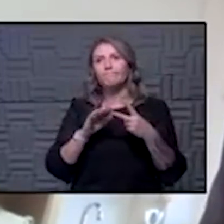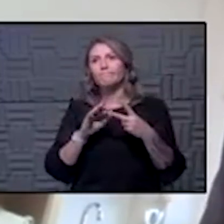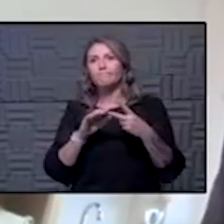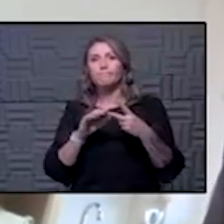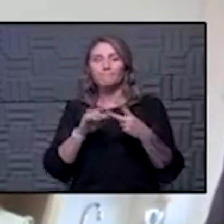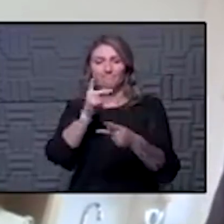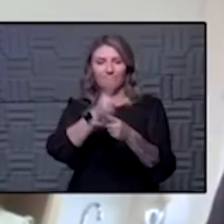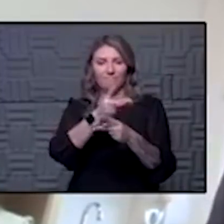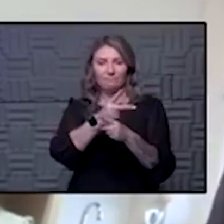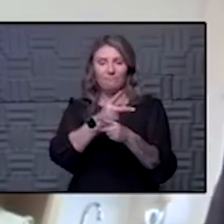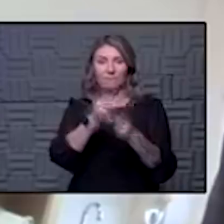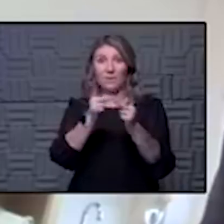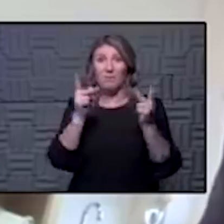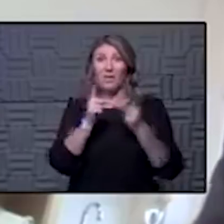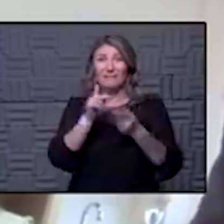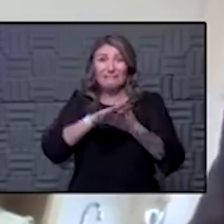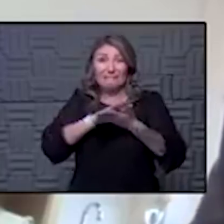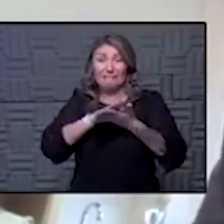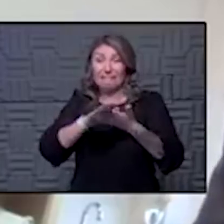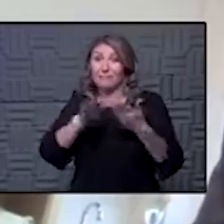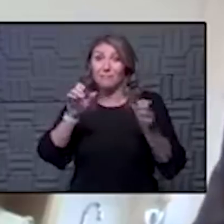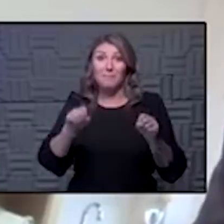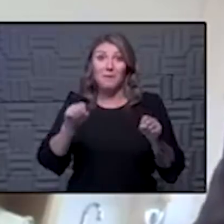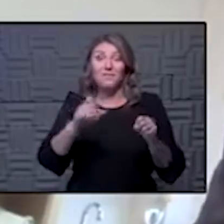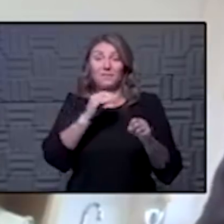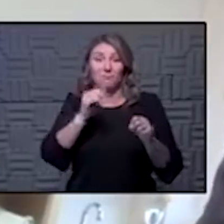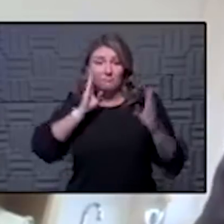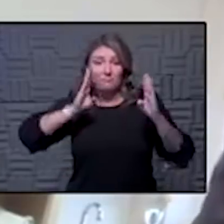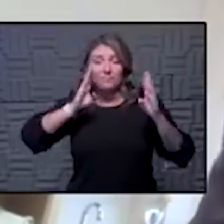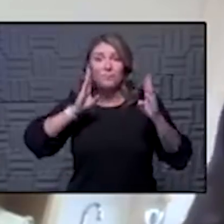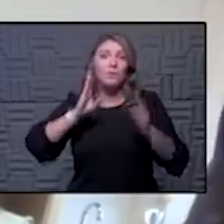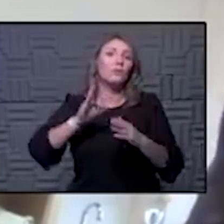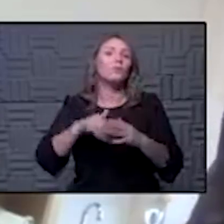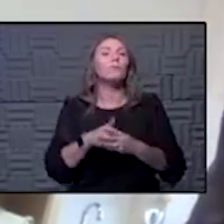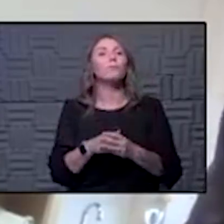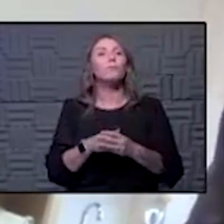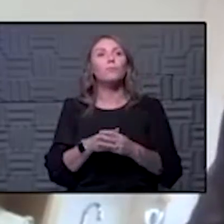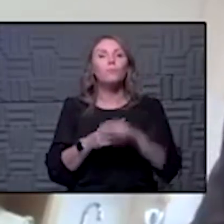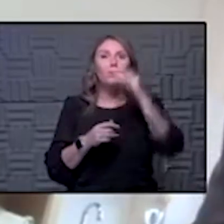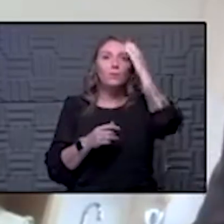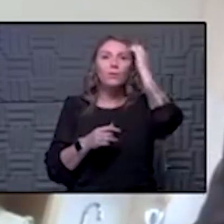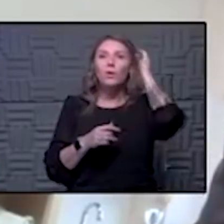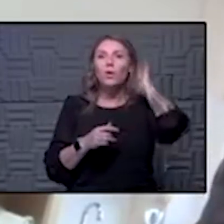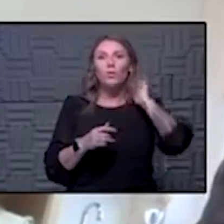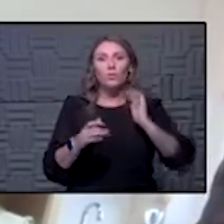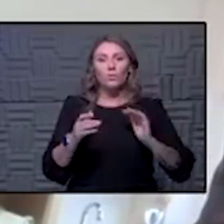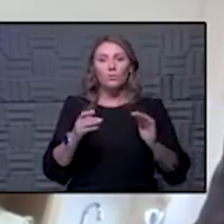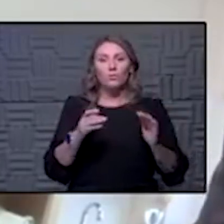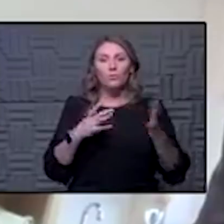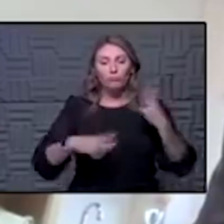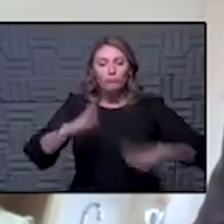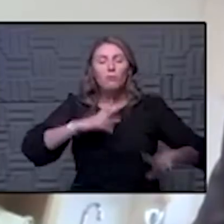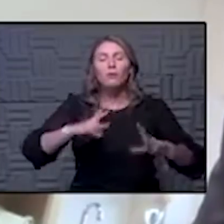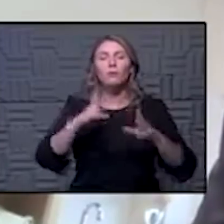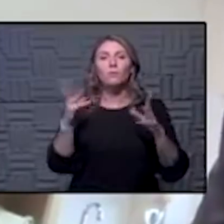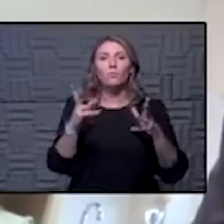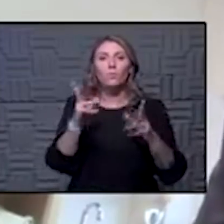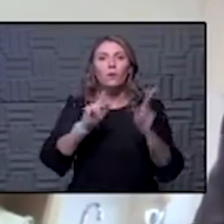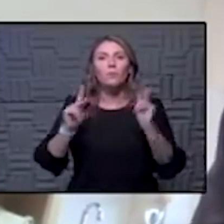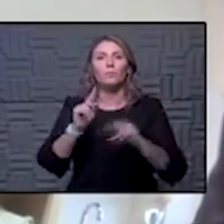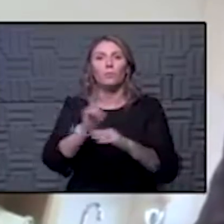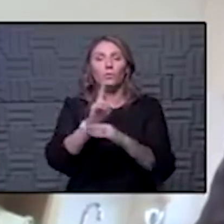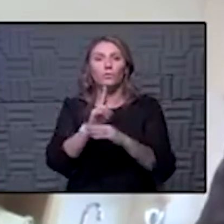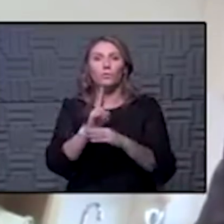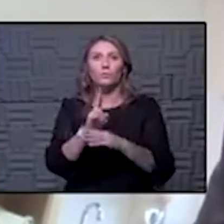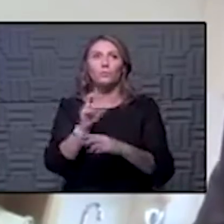keeping the place as clean as possible and being very attentive to the dressing facilities and all that. So, as